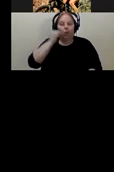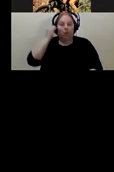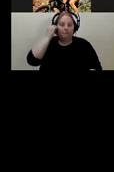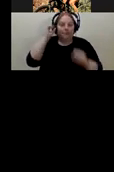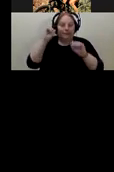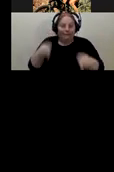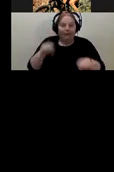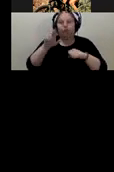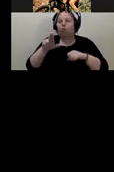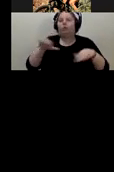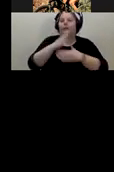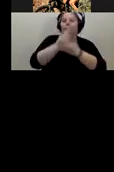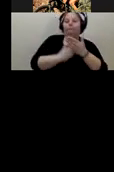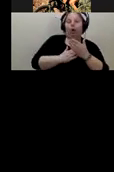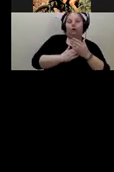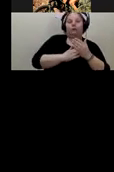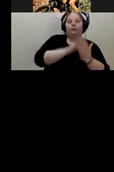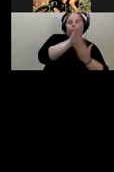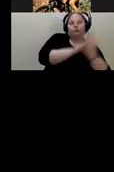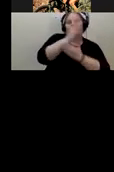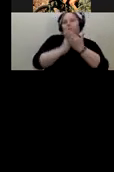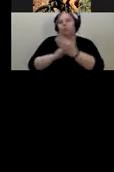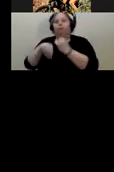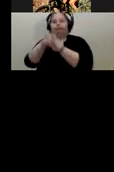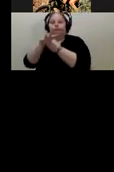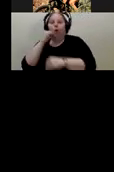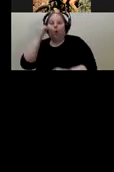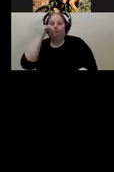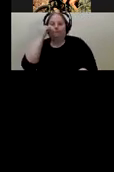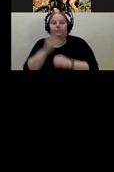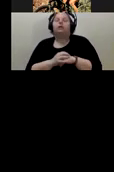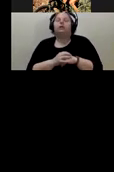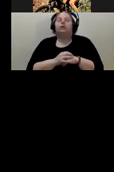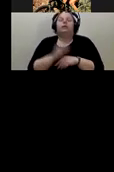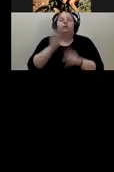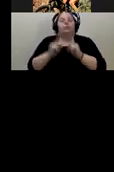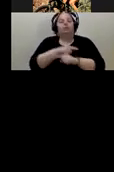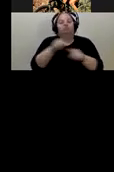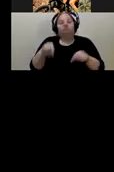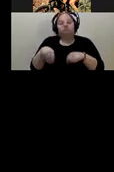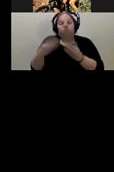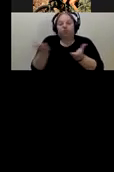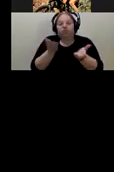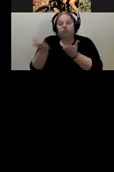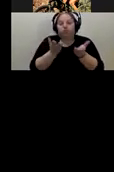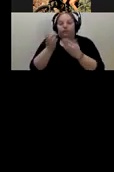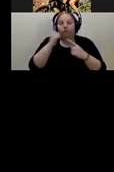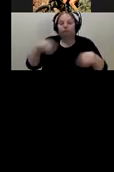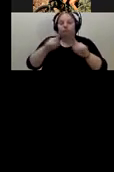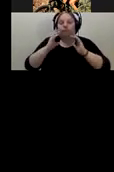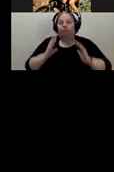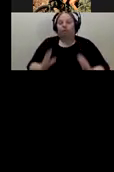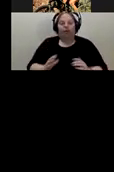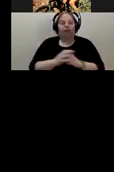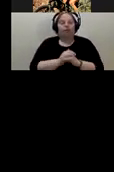it, you know, partly in person and partly at home. But those we serve, the people that we serve, just as